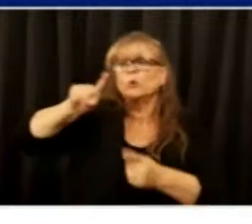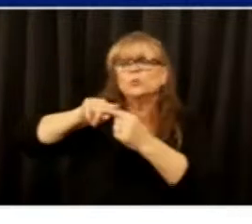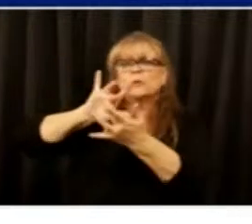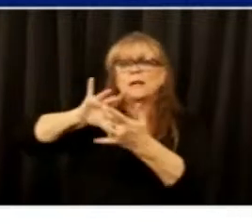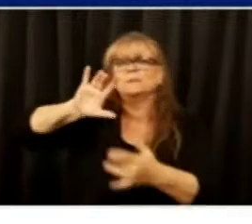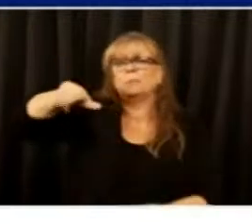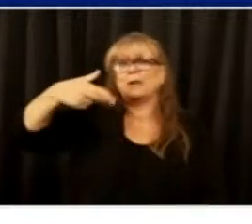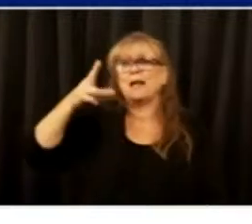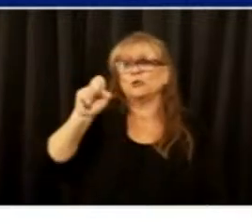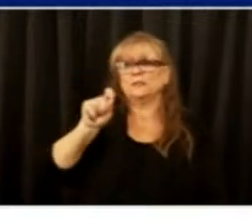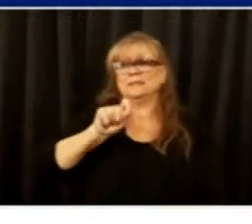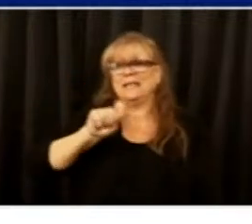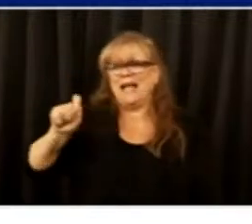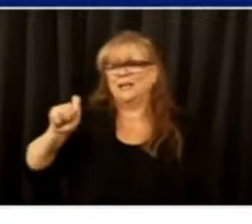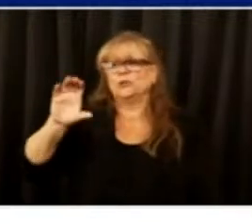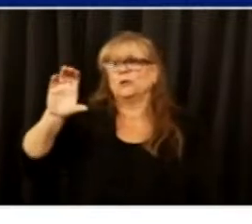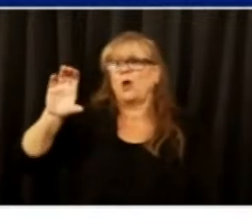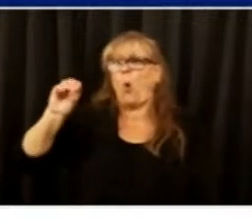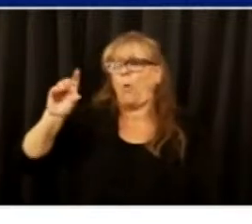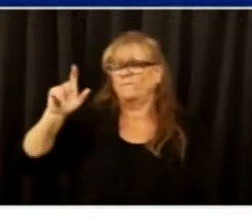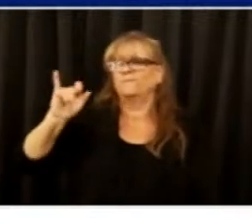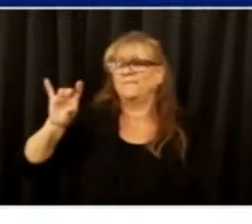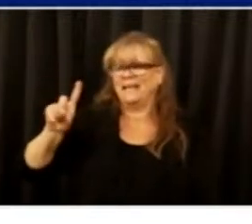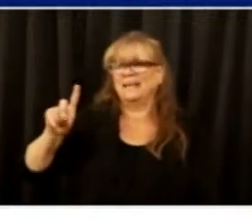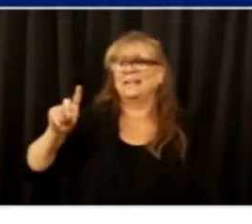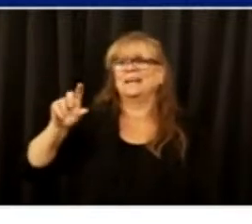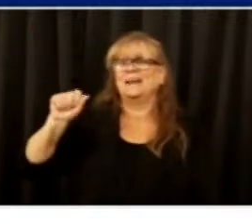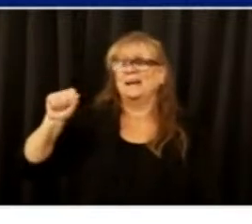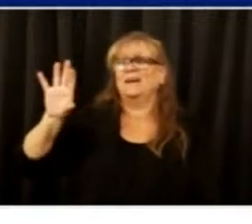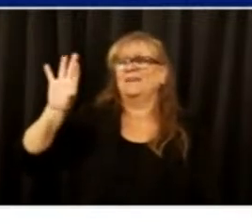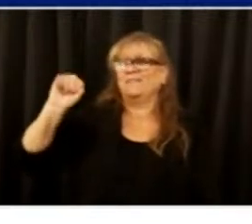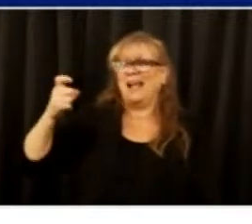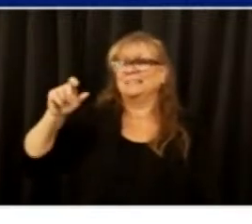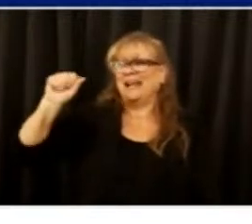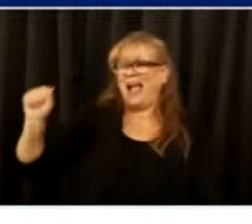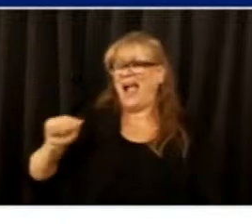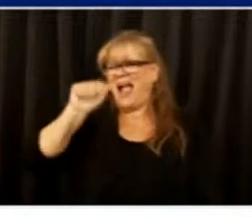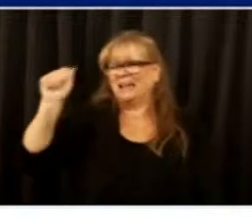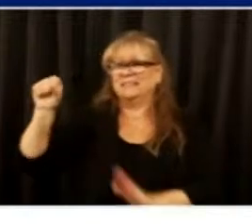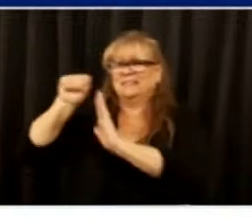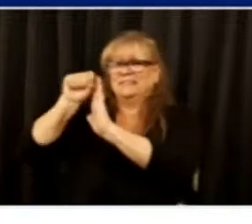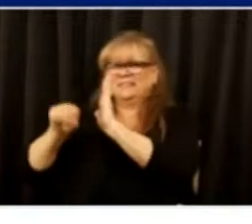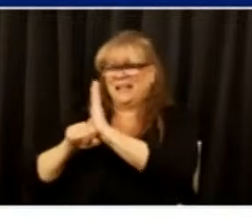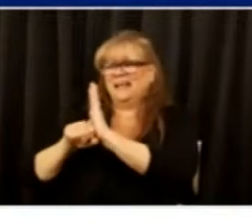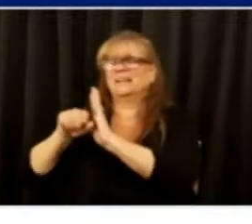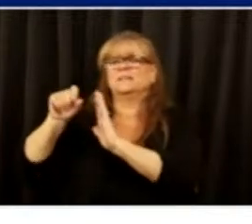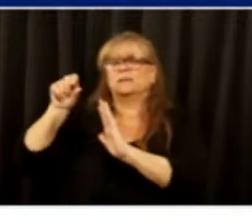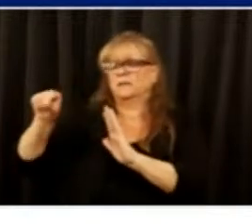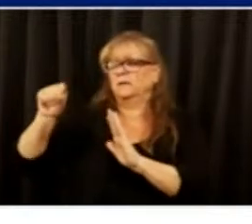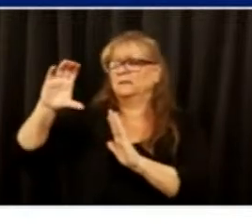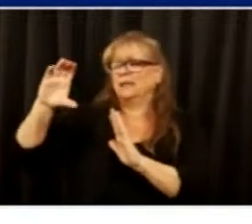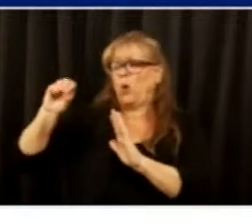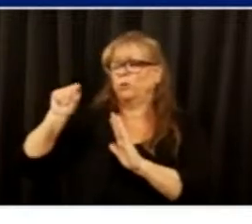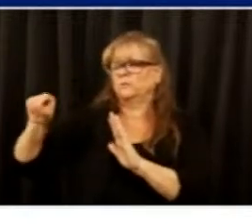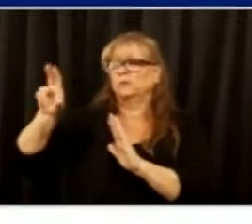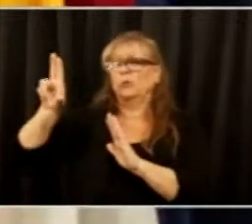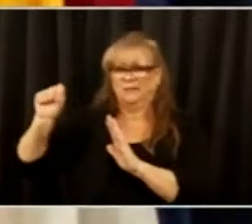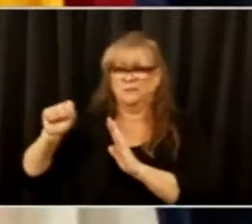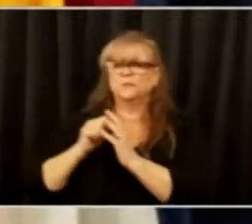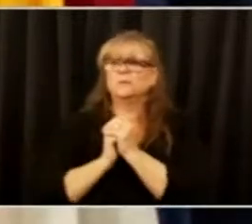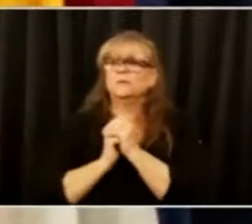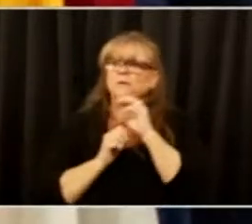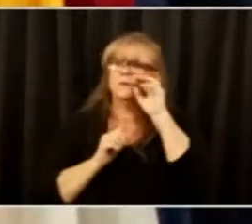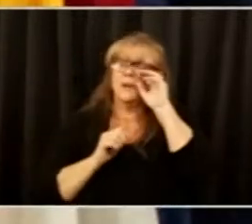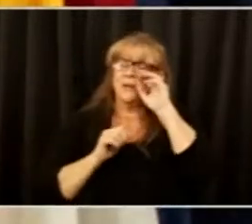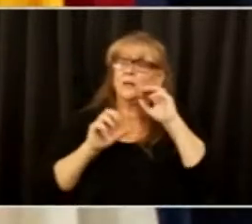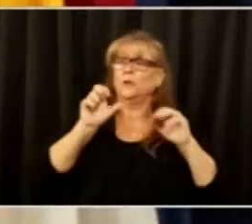cdphe_COVIDvax@state.co.us to get enrolled. You know, while years of research and groundbreaking science, and as well as the clinical trials with tens